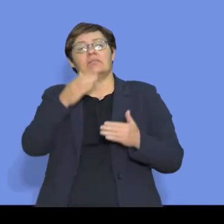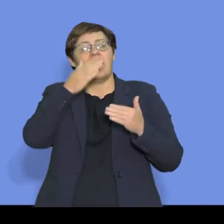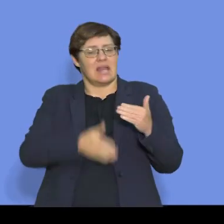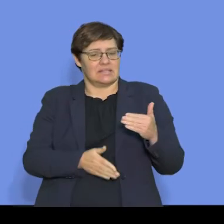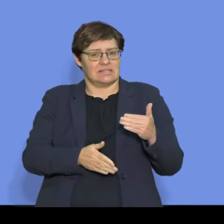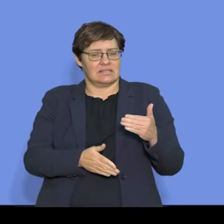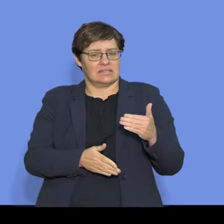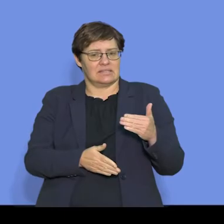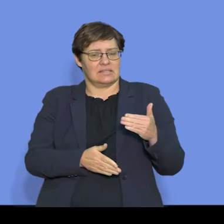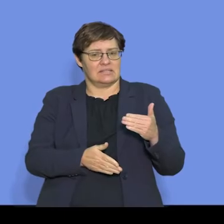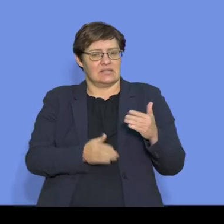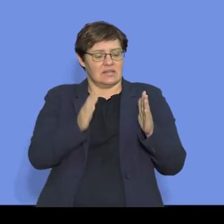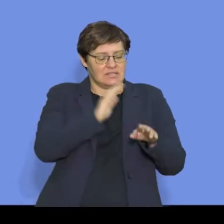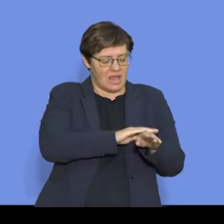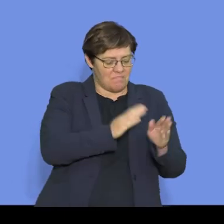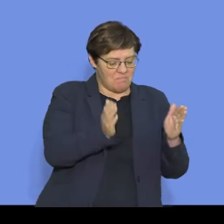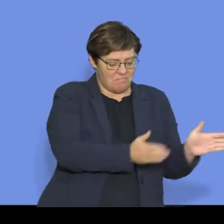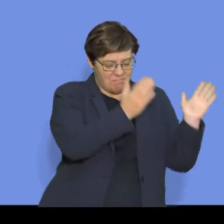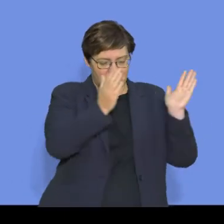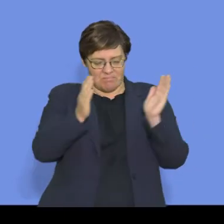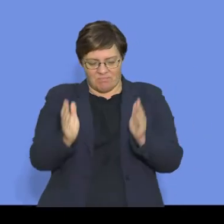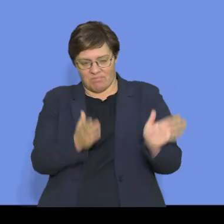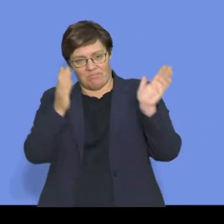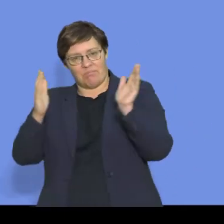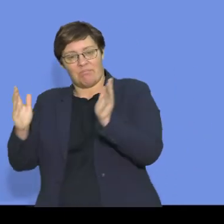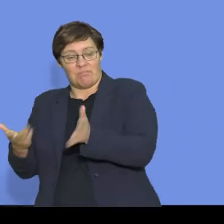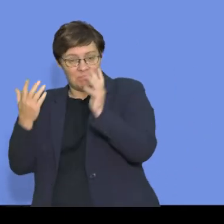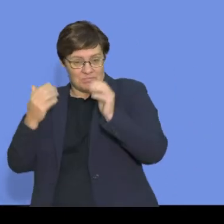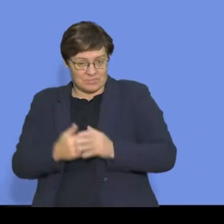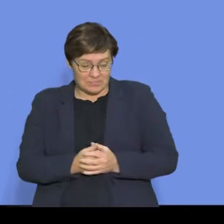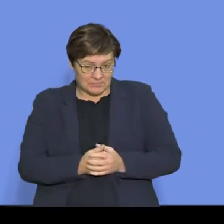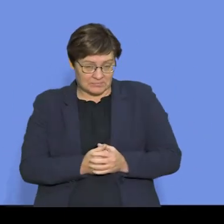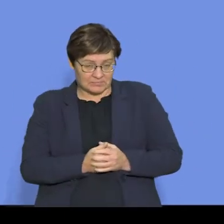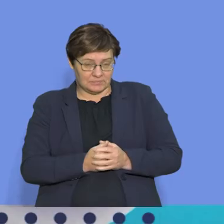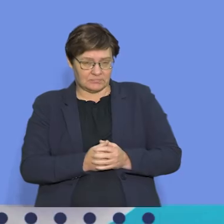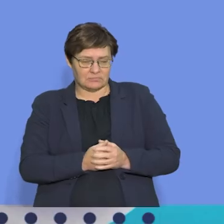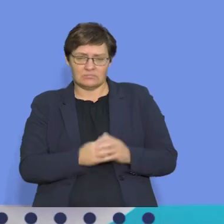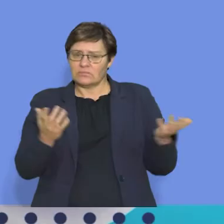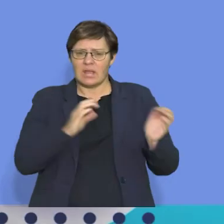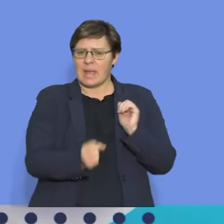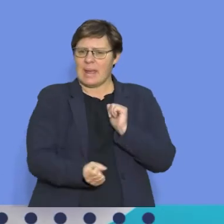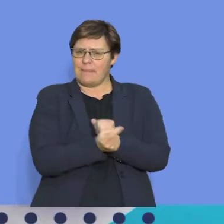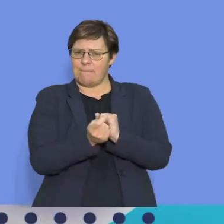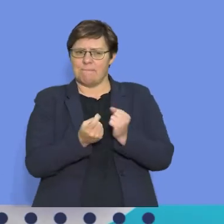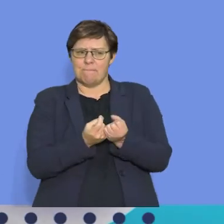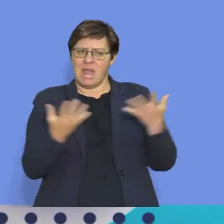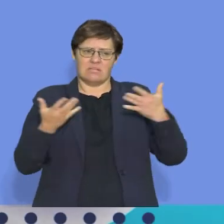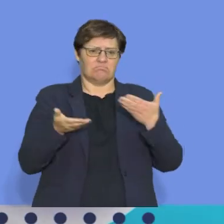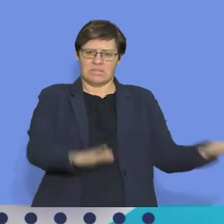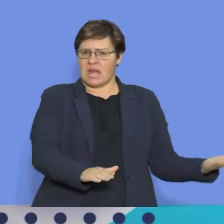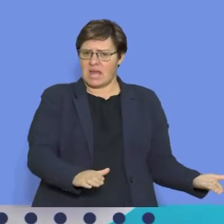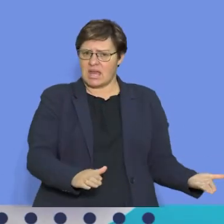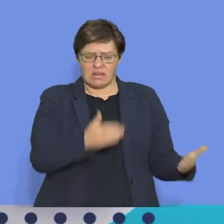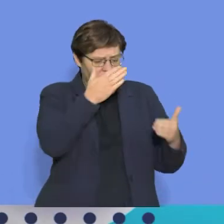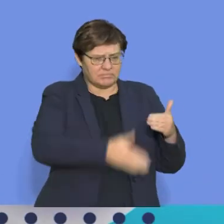ended one of the periods in the geological timescale. Now, what causes mass extinctions? And